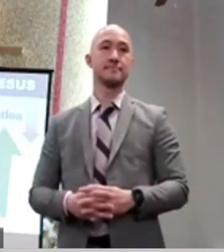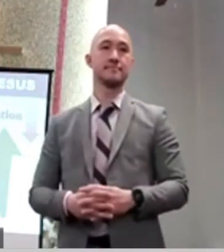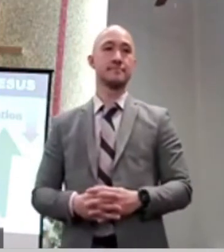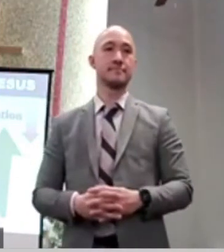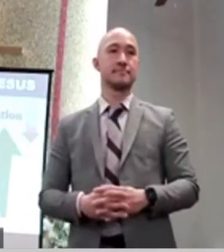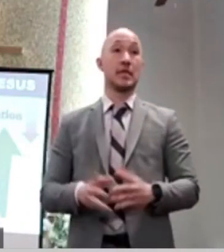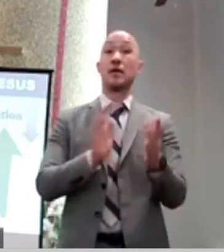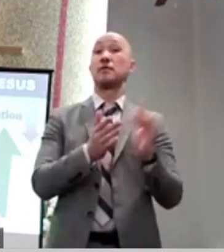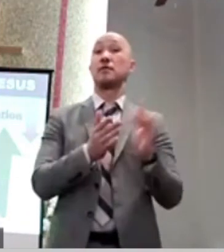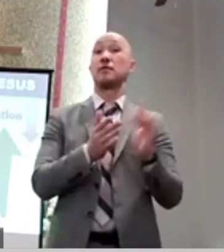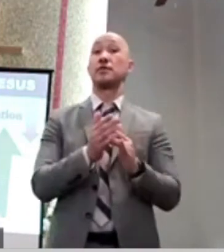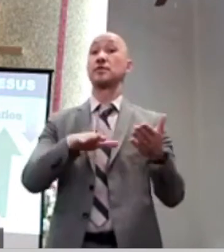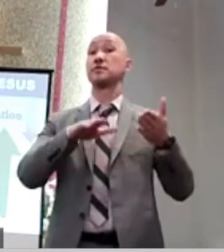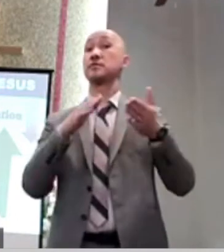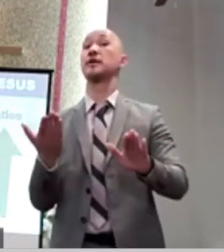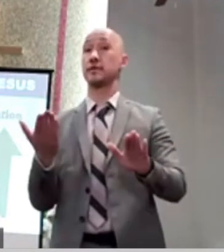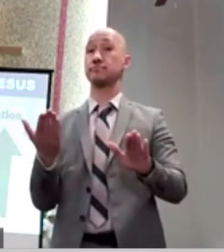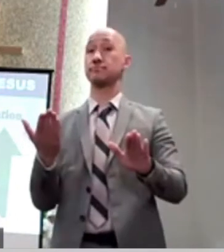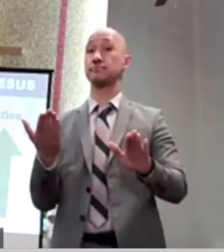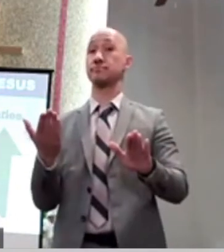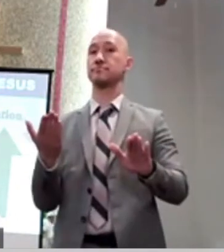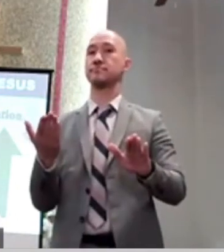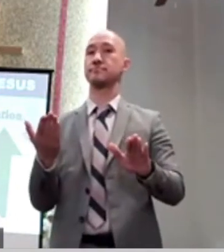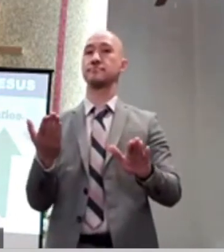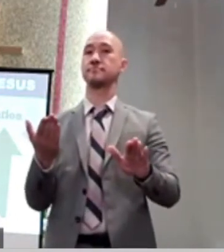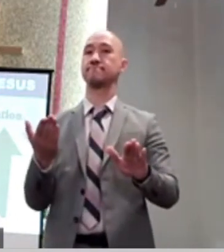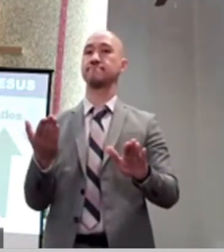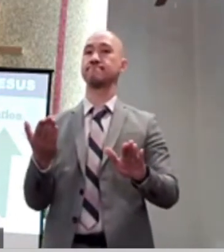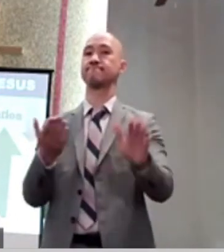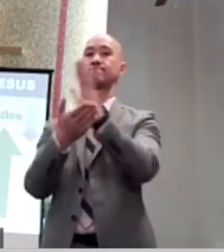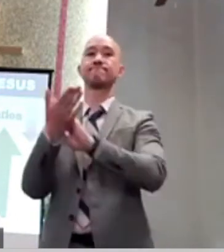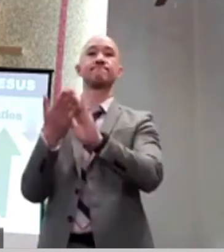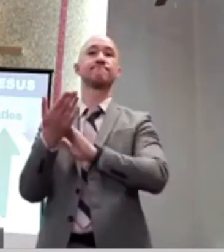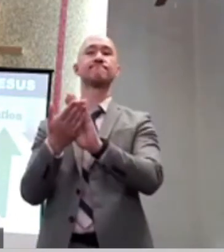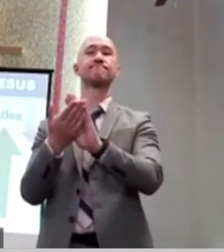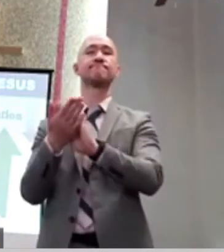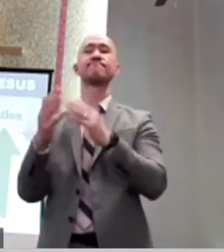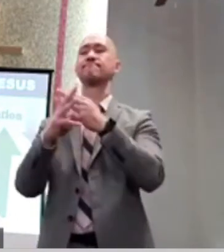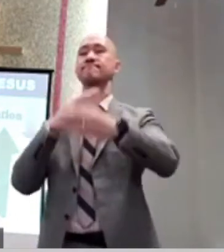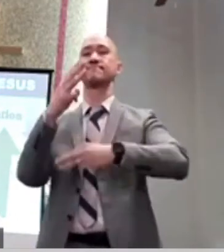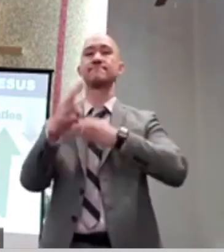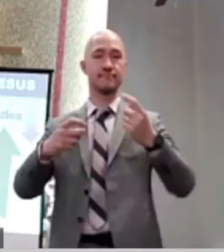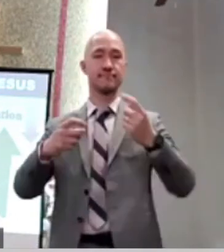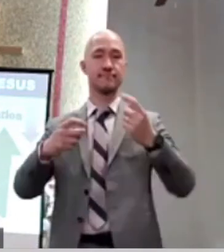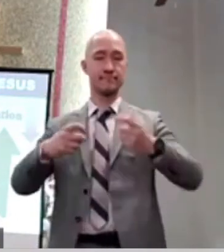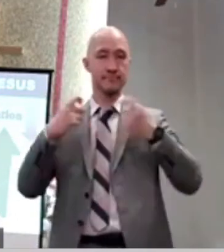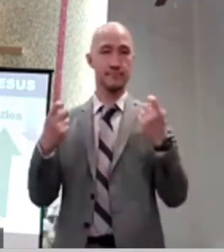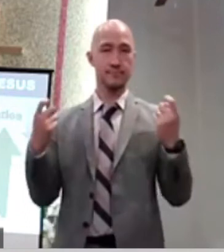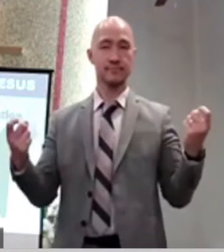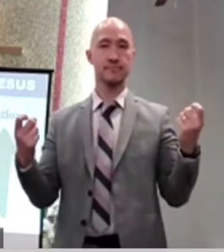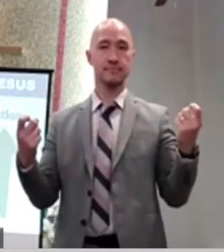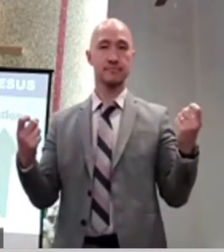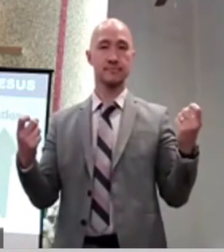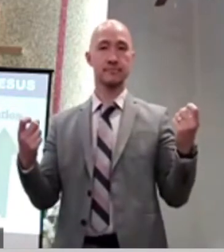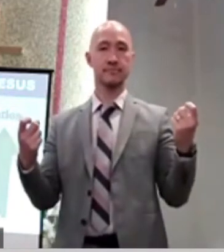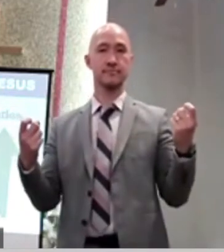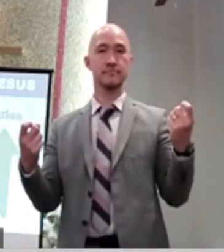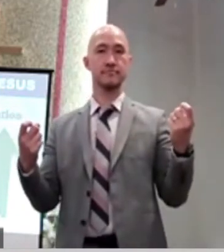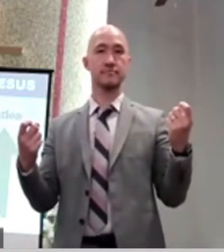lamb that would take away the sins of the world. His sacrifice allowed God to change